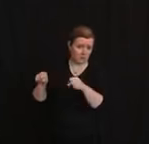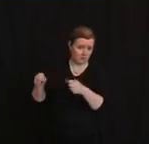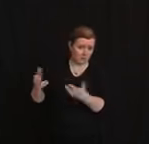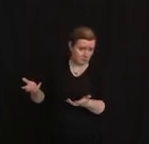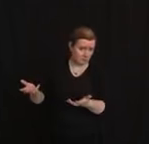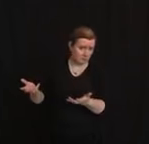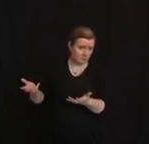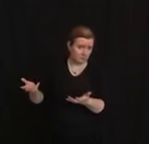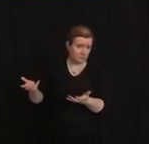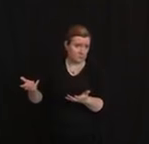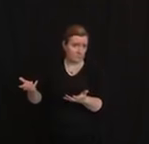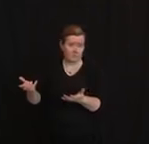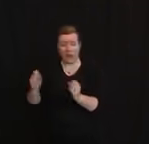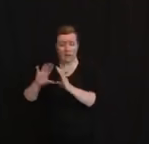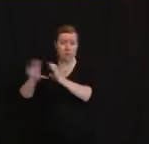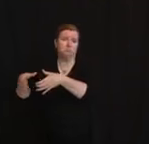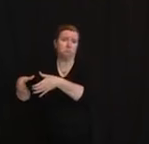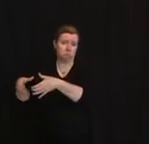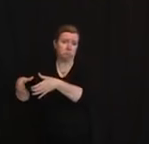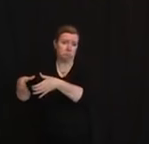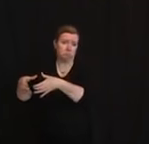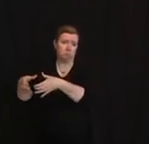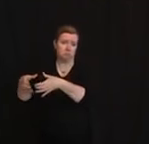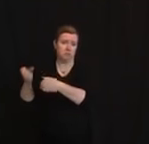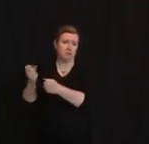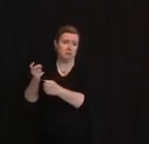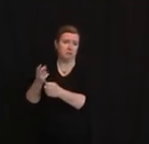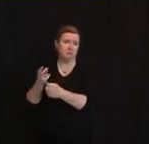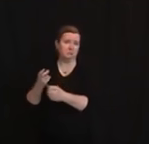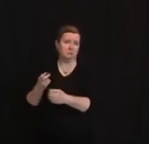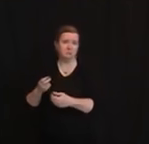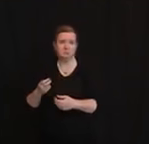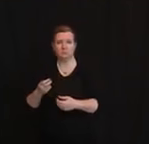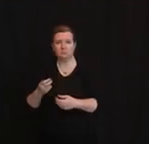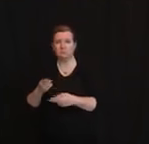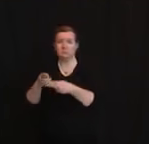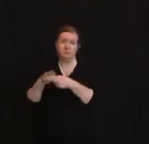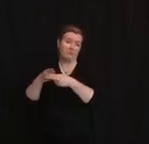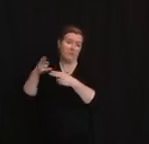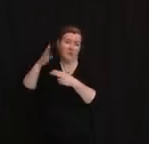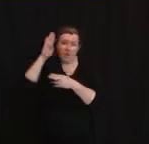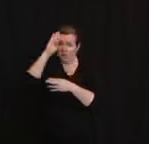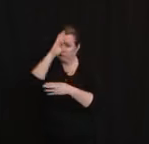can be cohorted, because most of the field stations are in such large